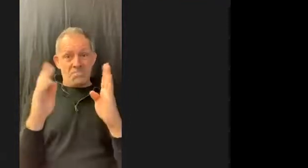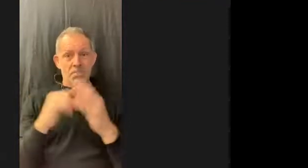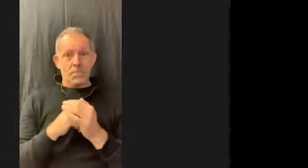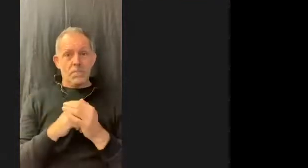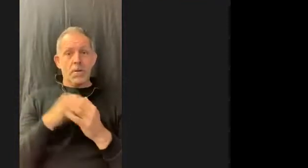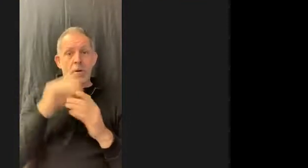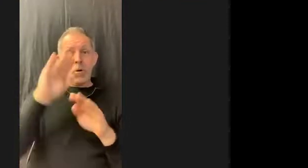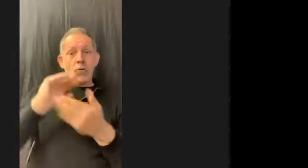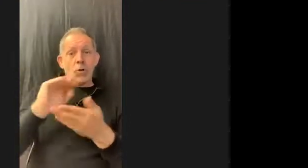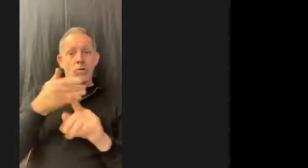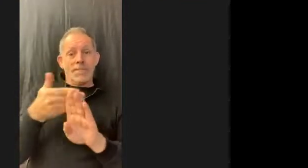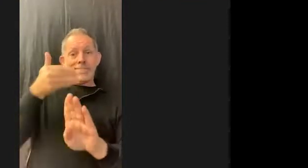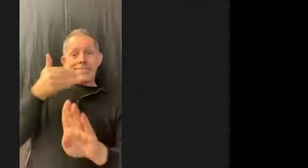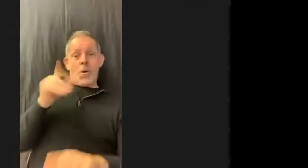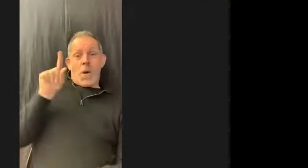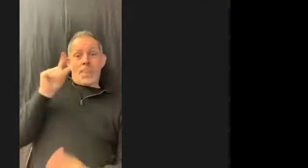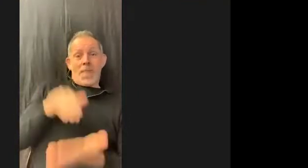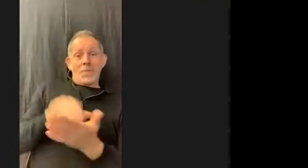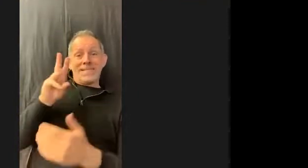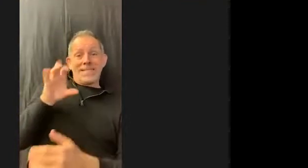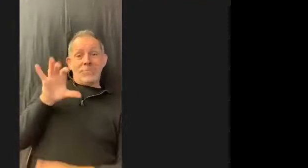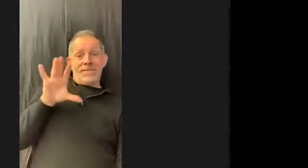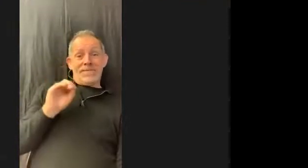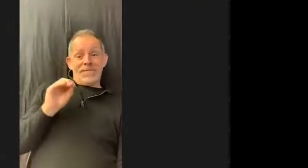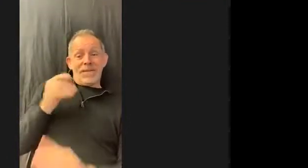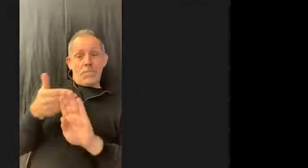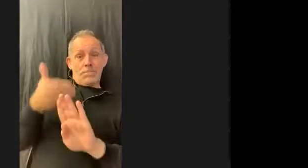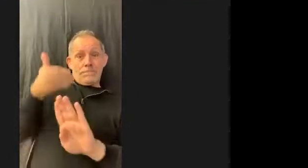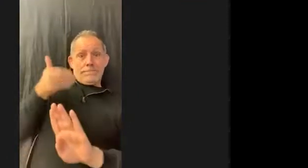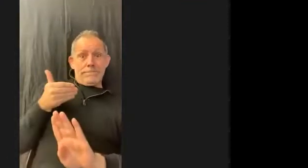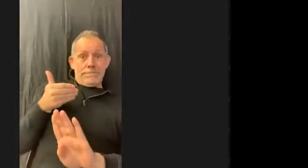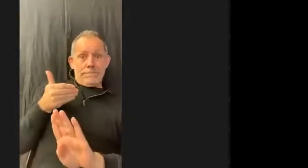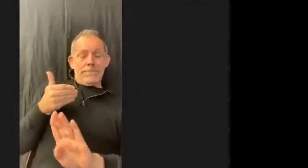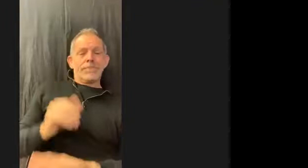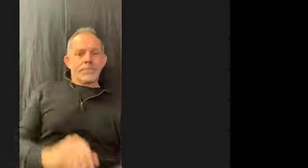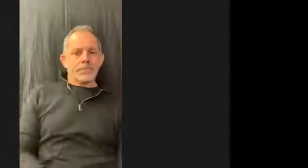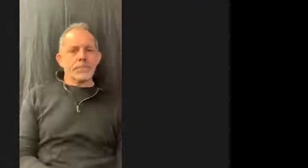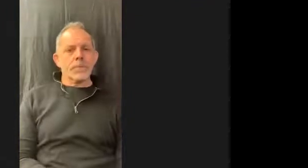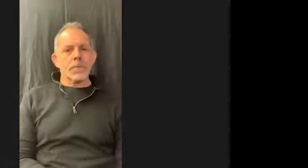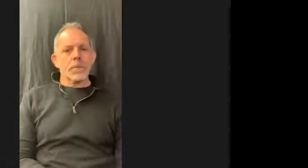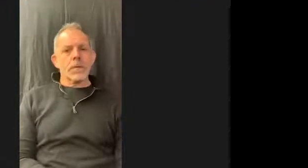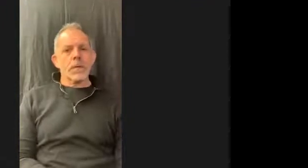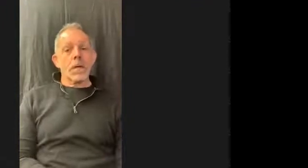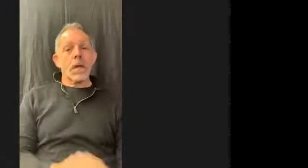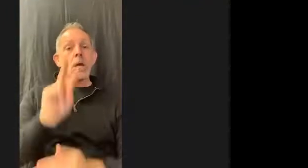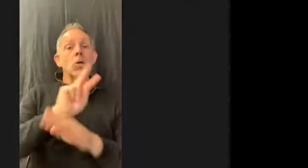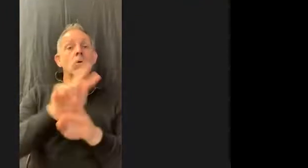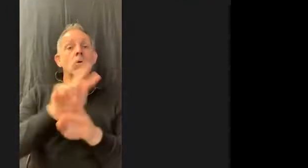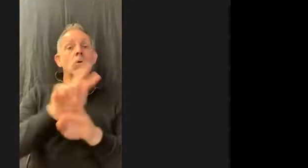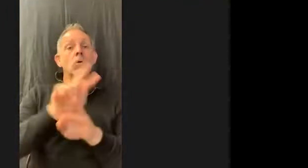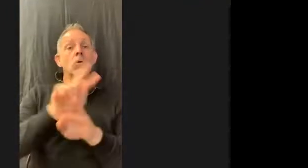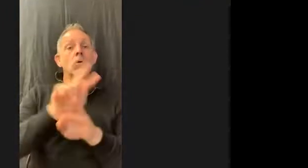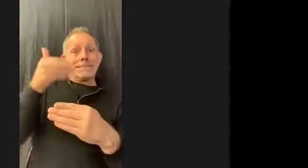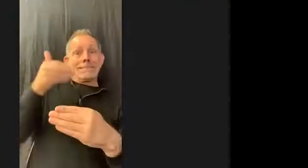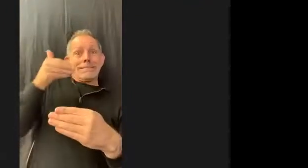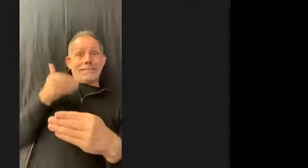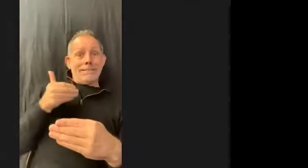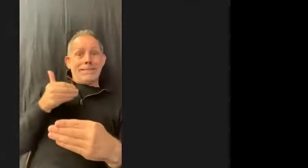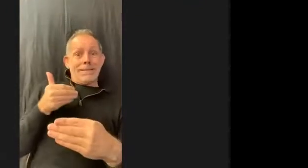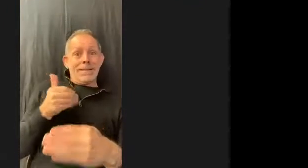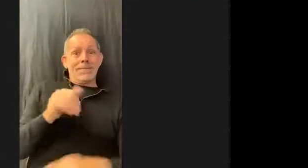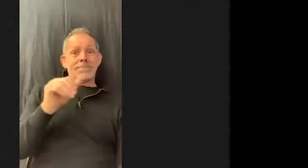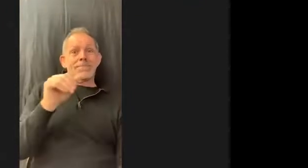prior week, and about 2,200 cases per week at the top of this current wave number